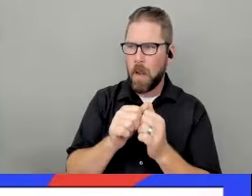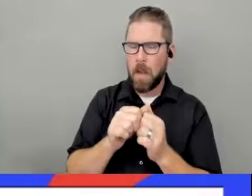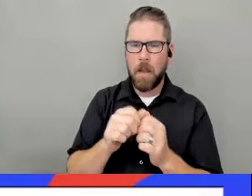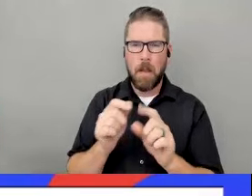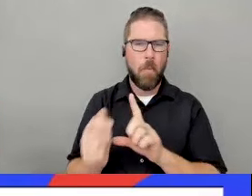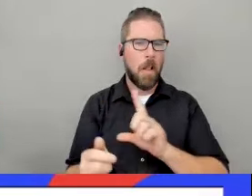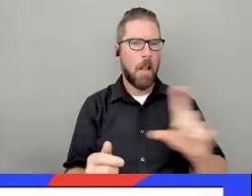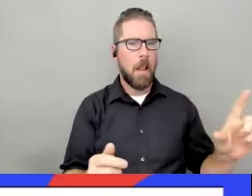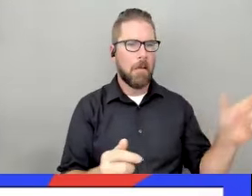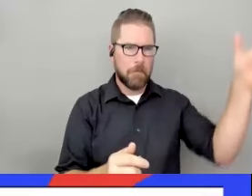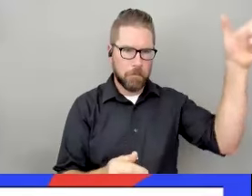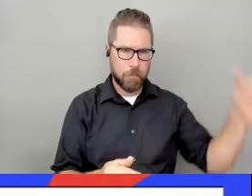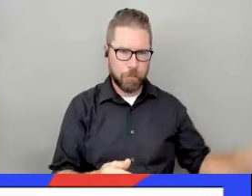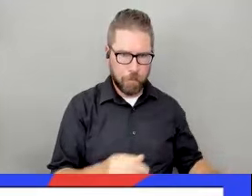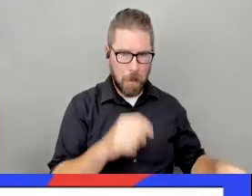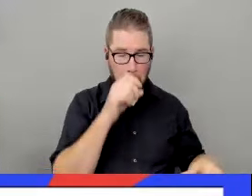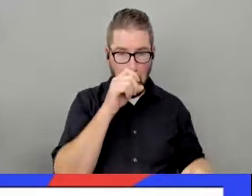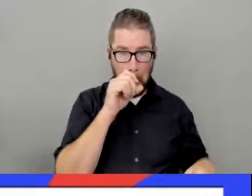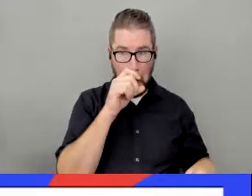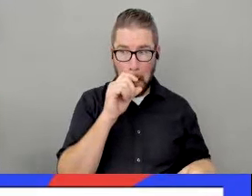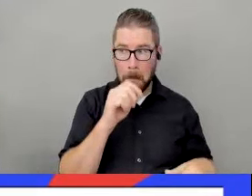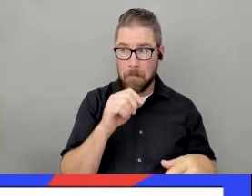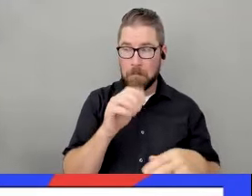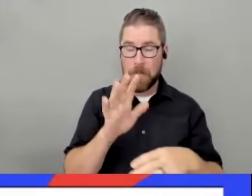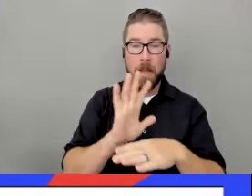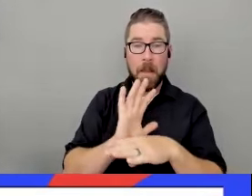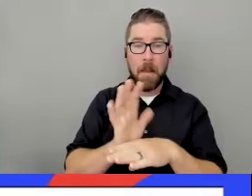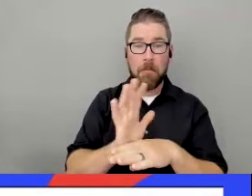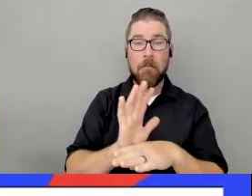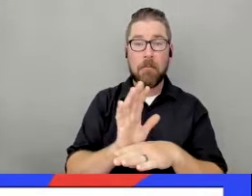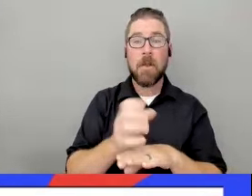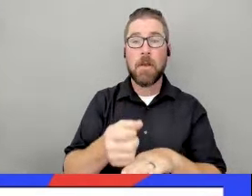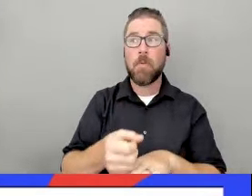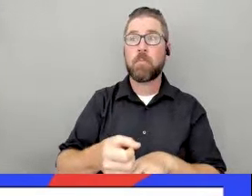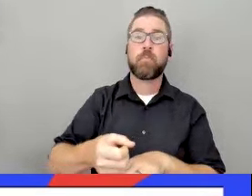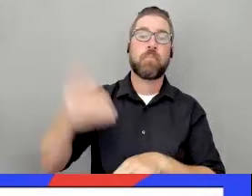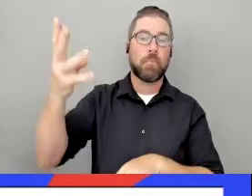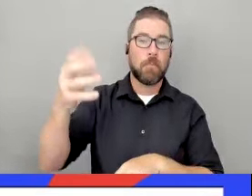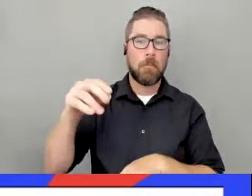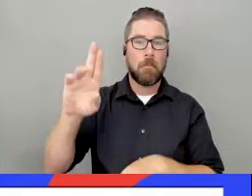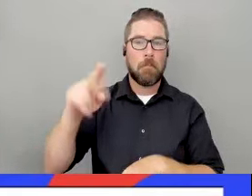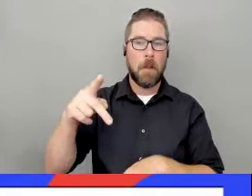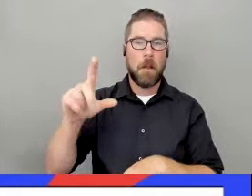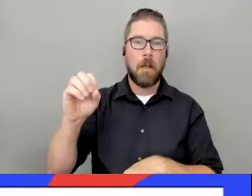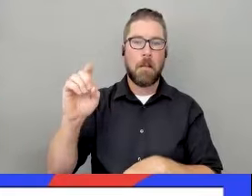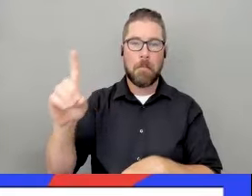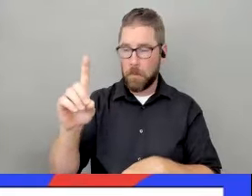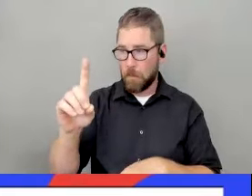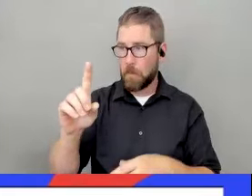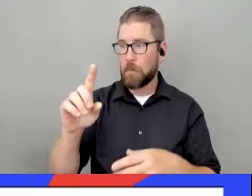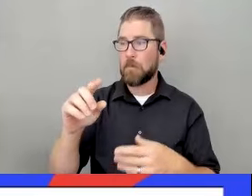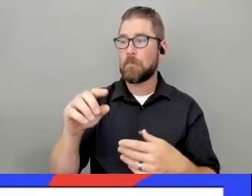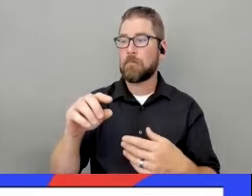are uploaded to Studio, are found within Canvas, and you can access them across all your